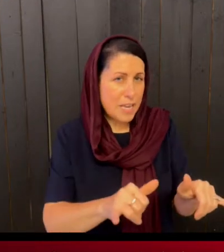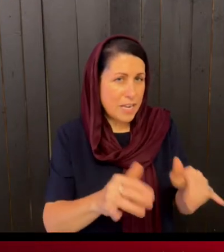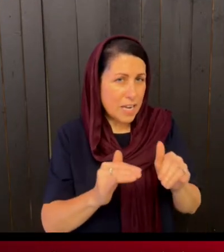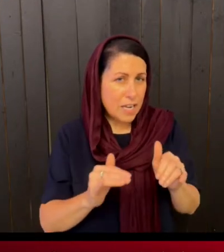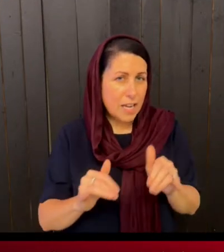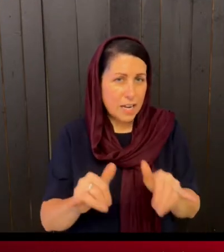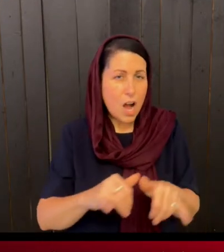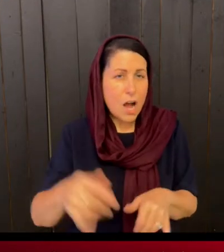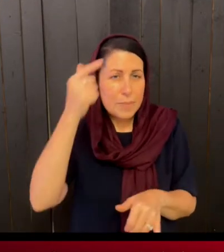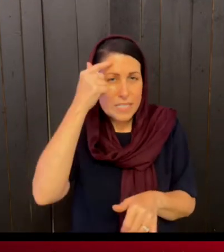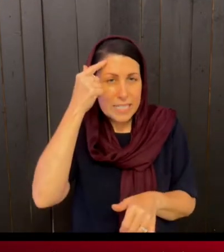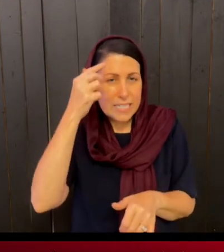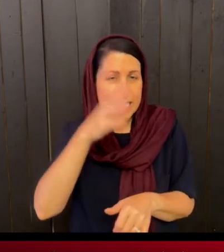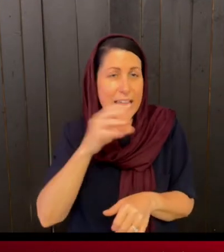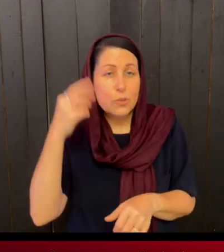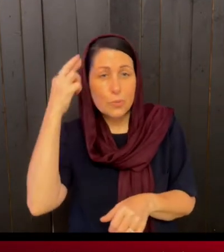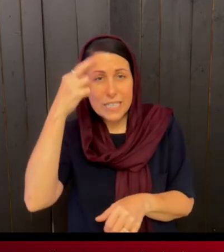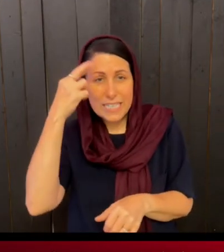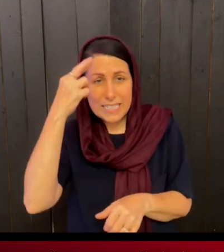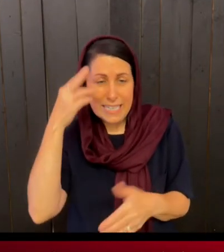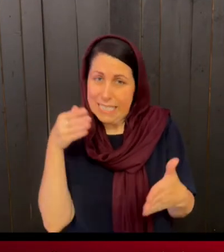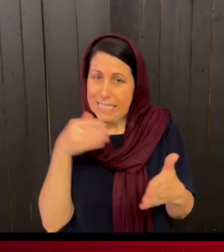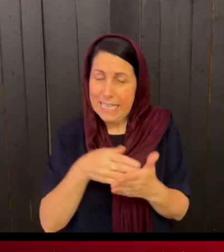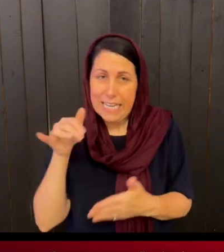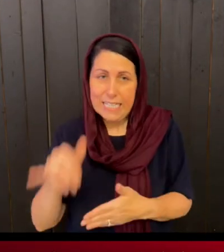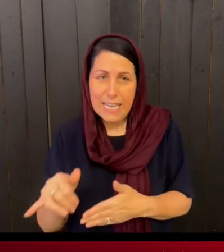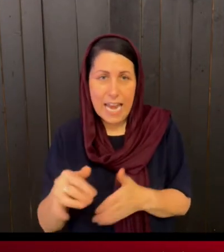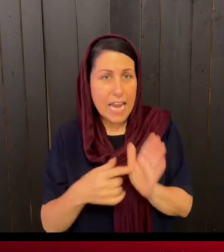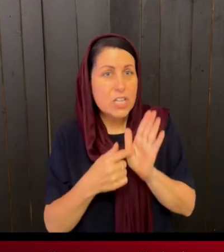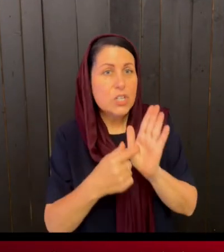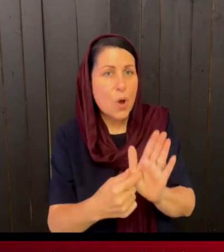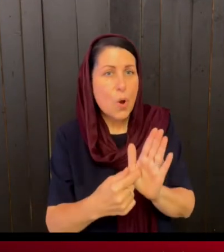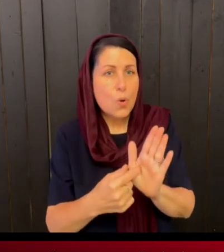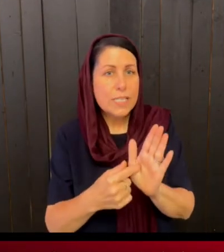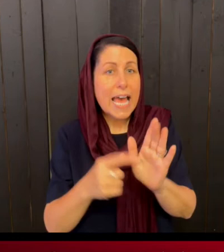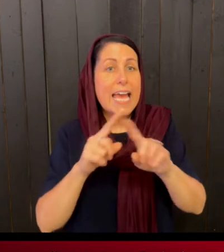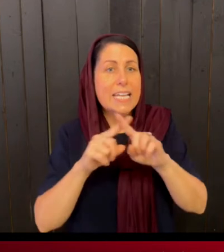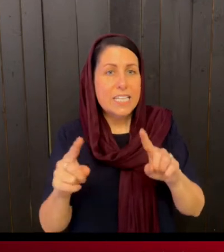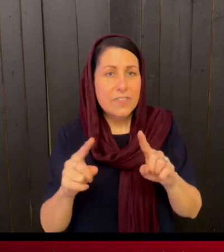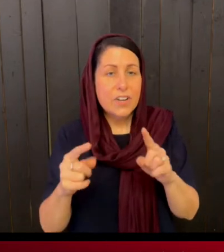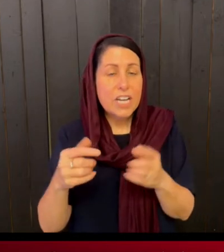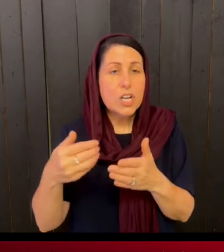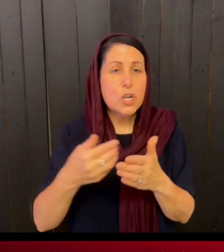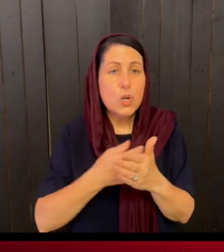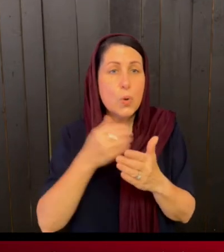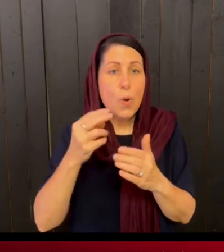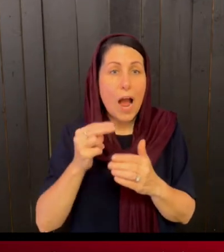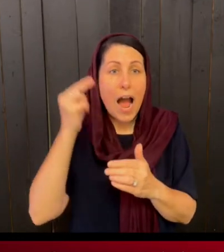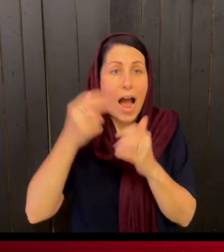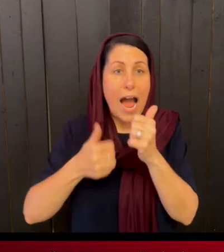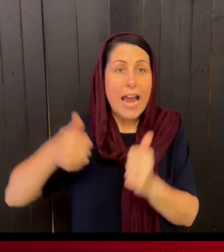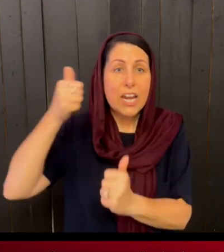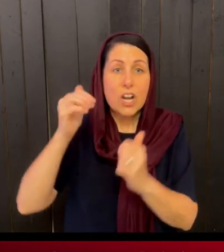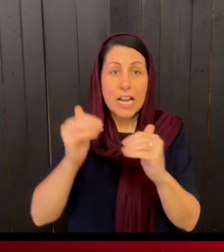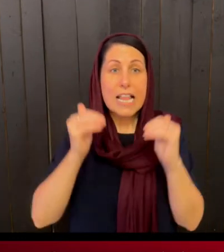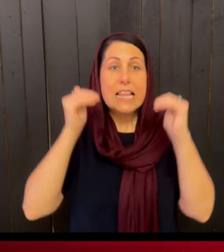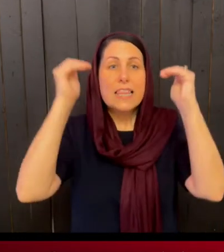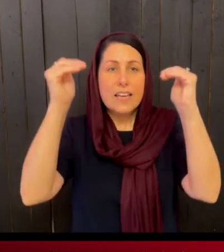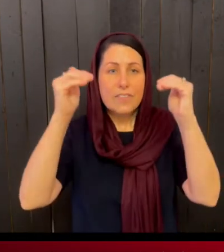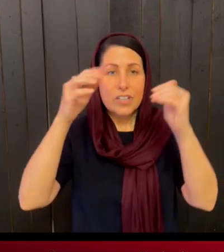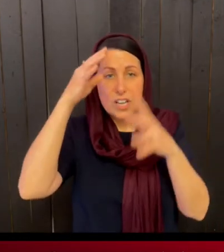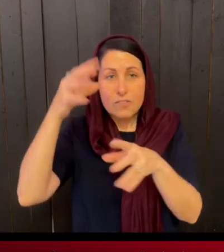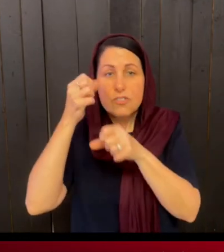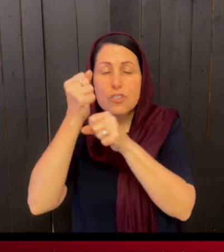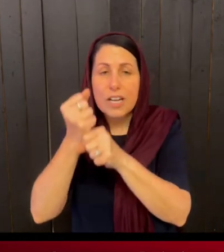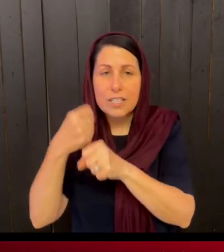reason, it really shows a different level of trust that we have in God. When it's the Holy Spirit leading